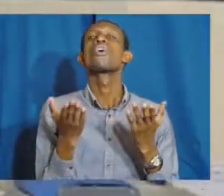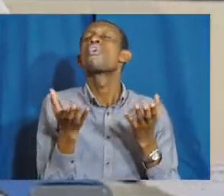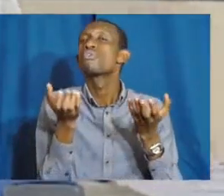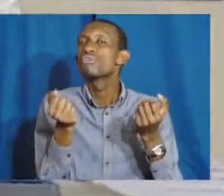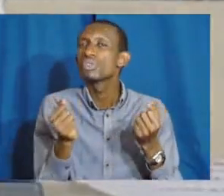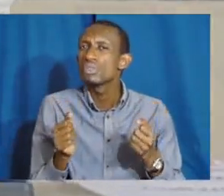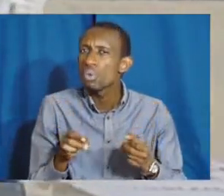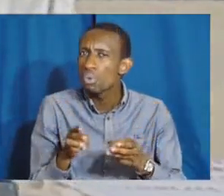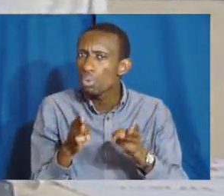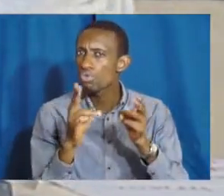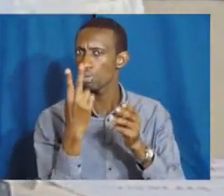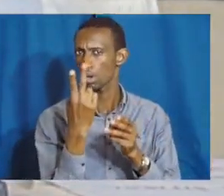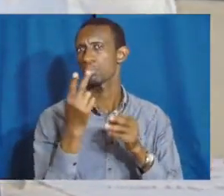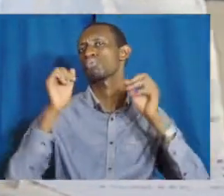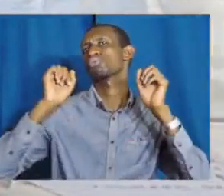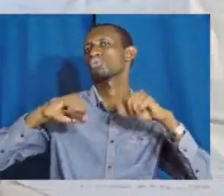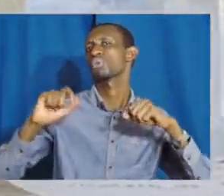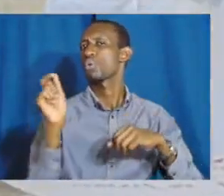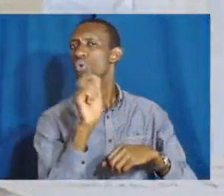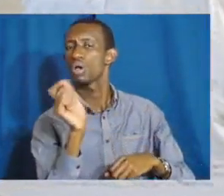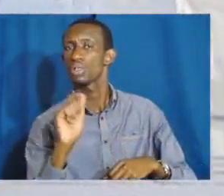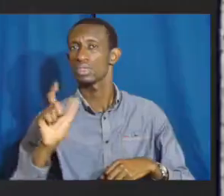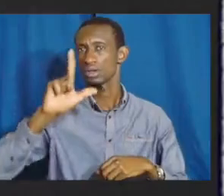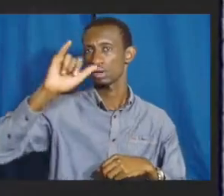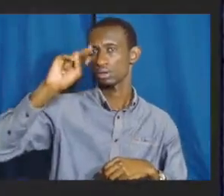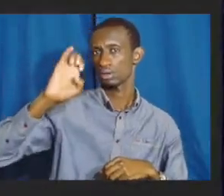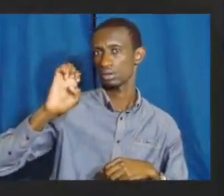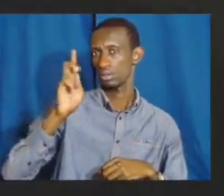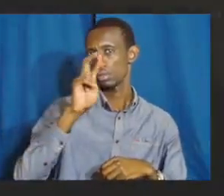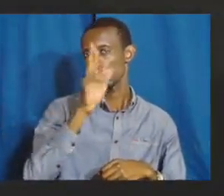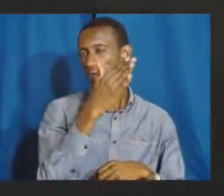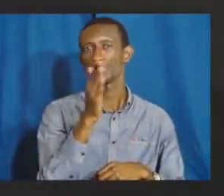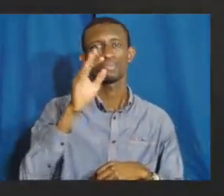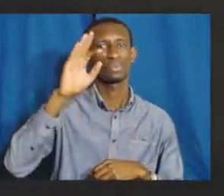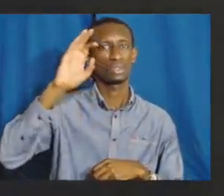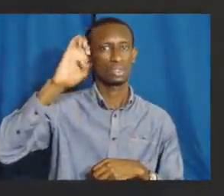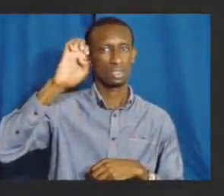write a linear equation. The second way, it's called